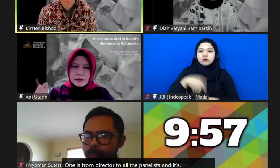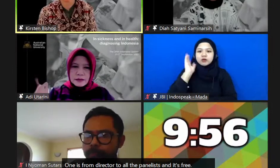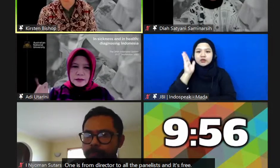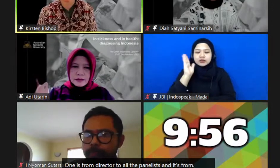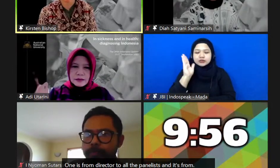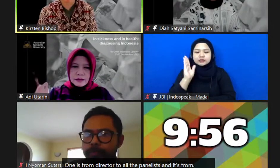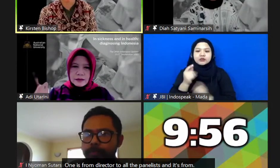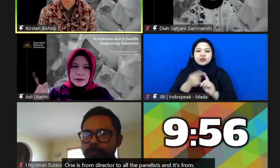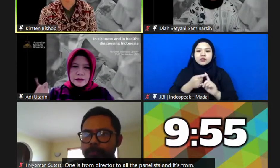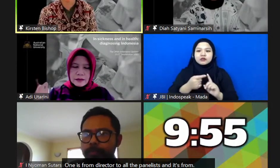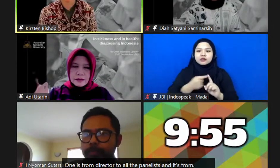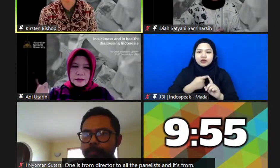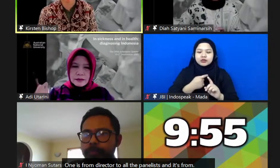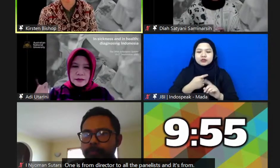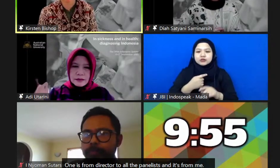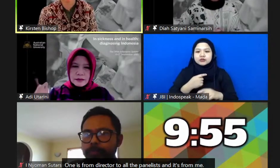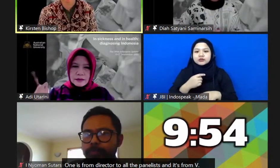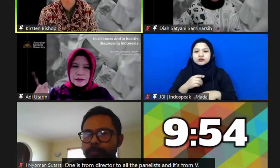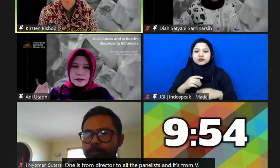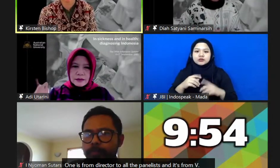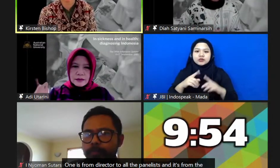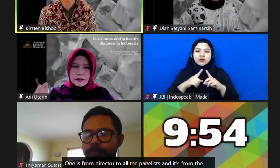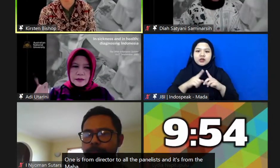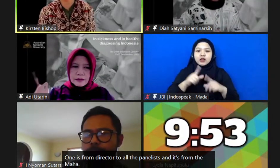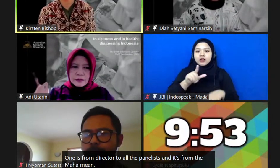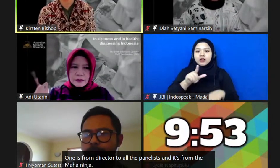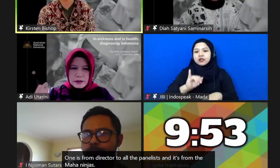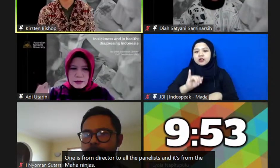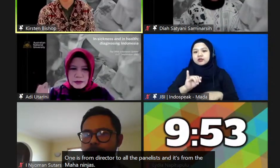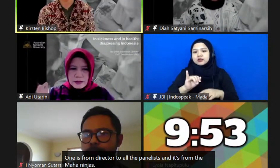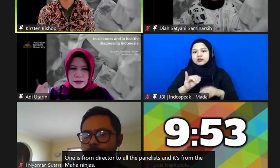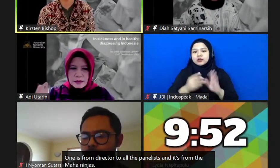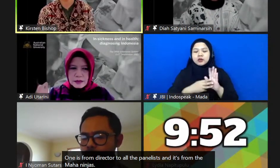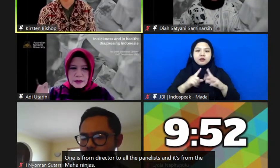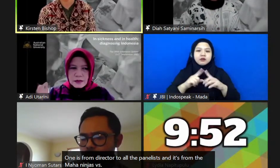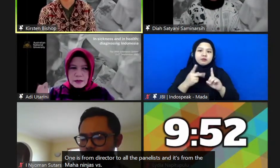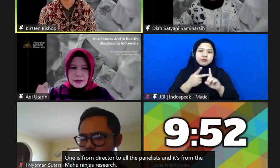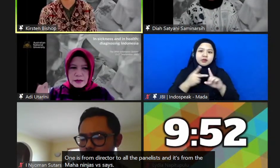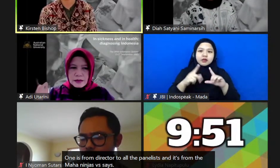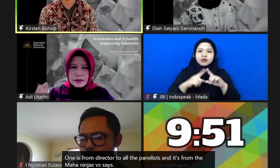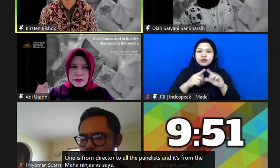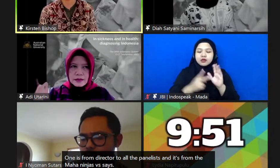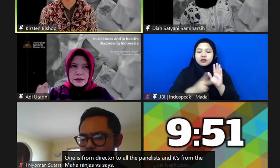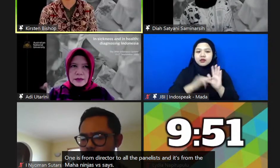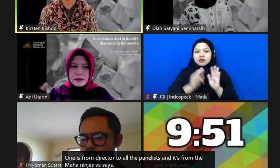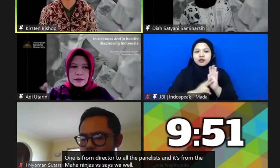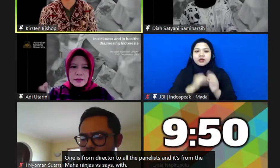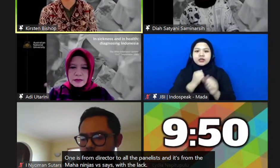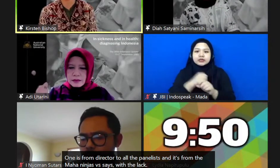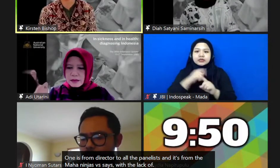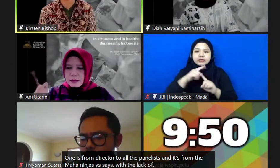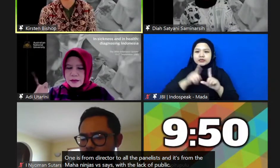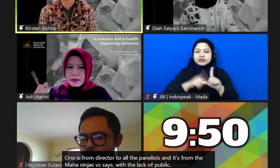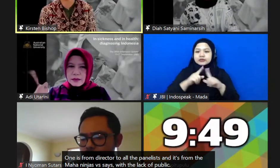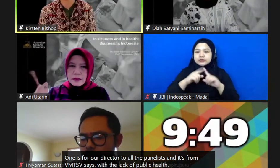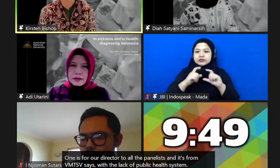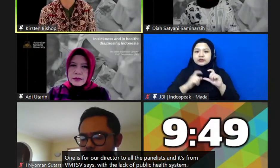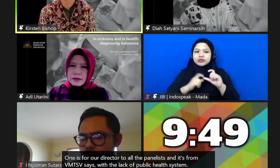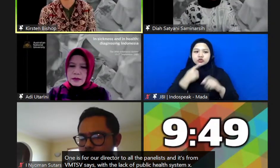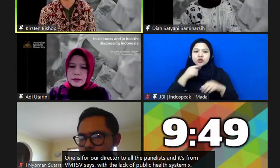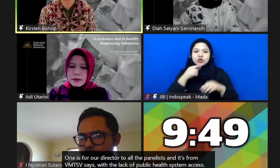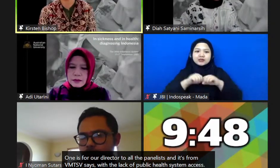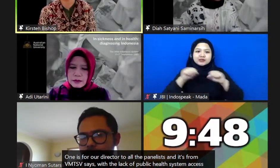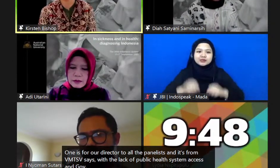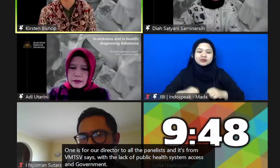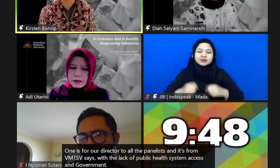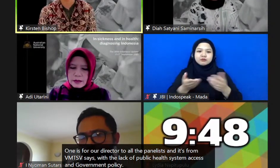from Avi Mahaningtyas. Avi says, with the lack of public health system access and